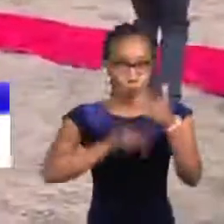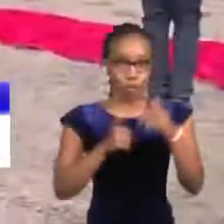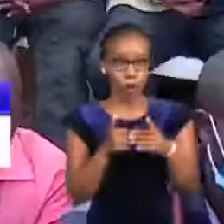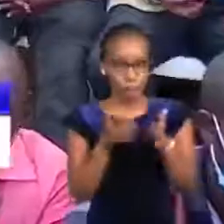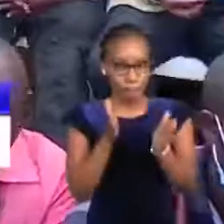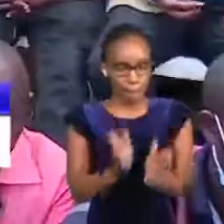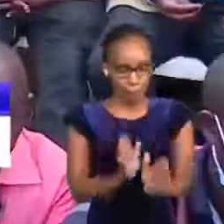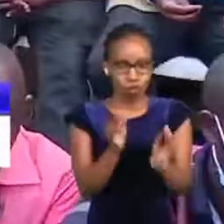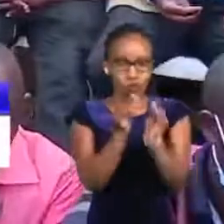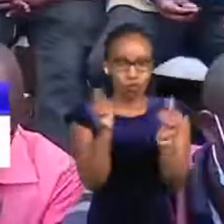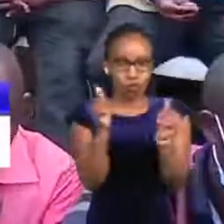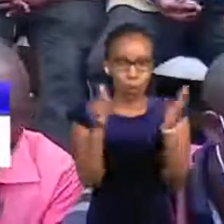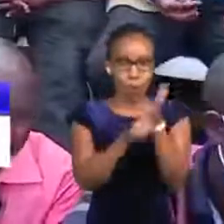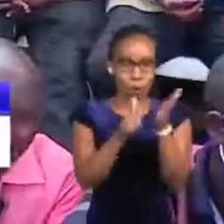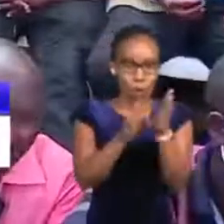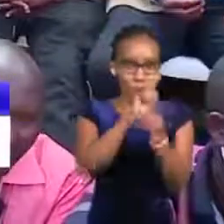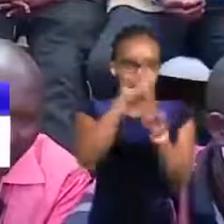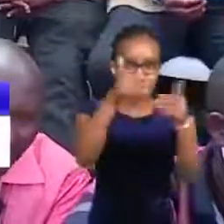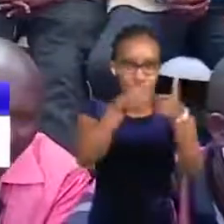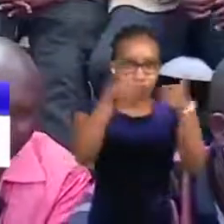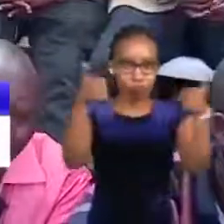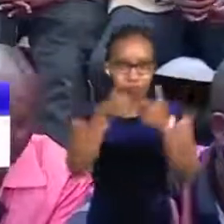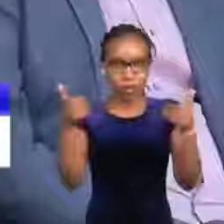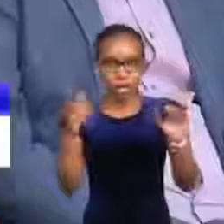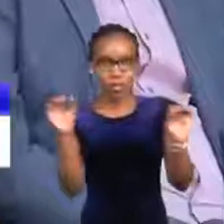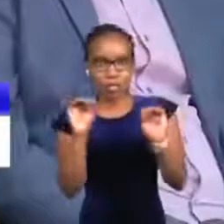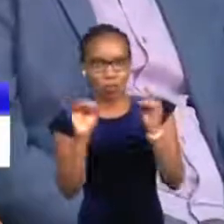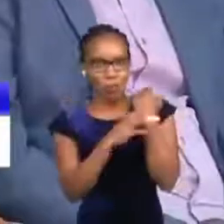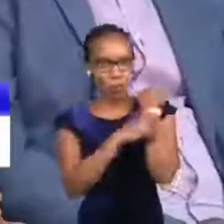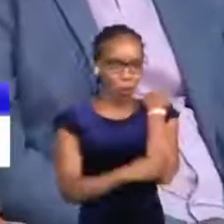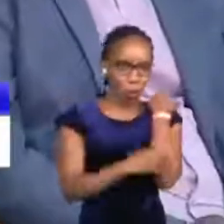with the issues facing Kenyans by dividing them along the class lines.